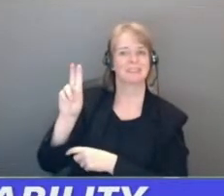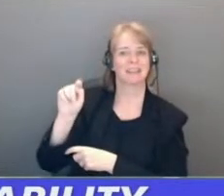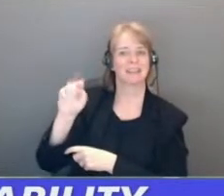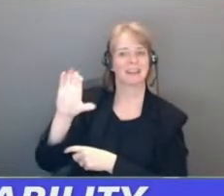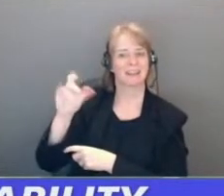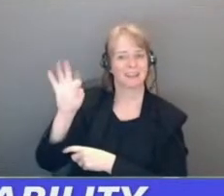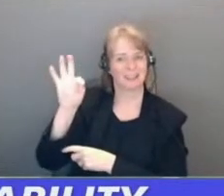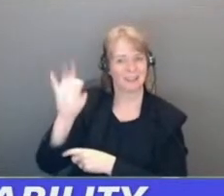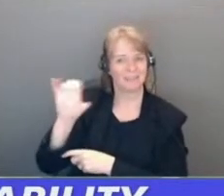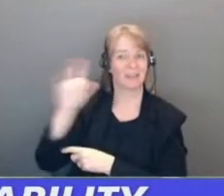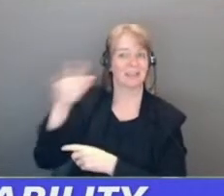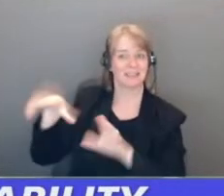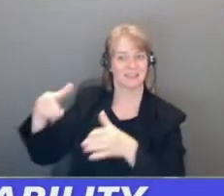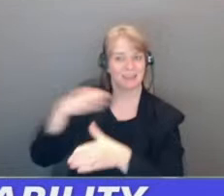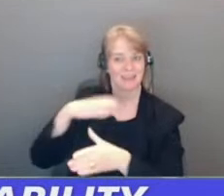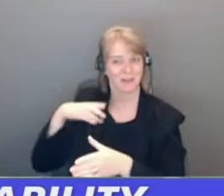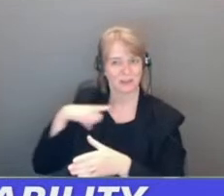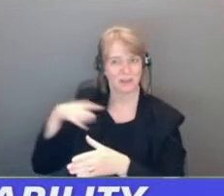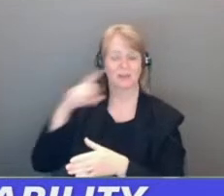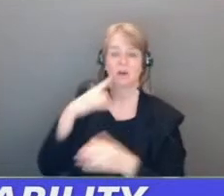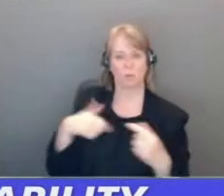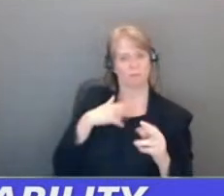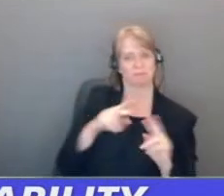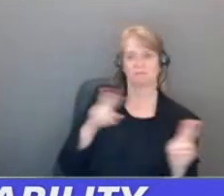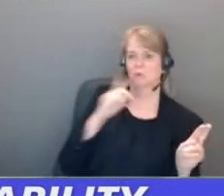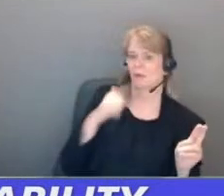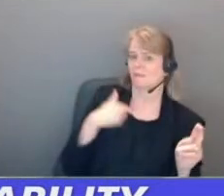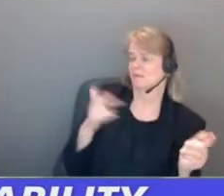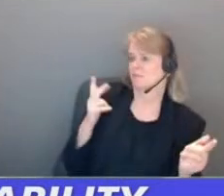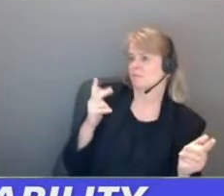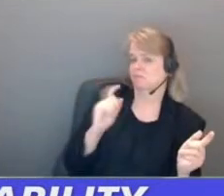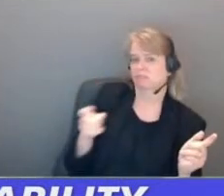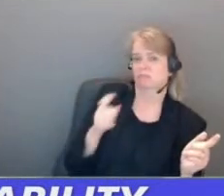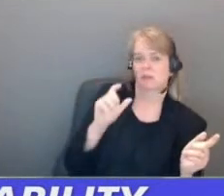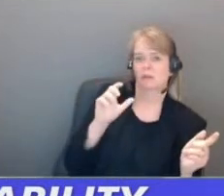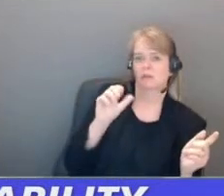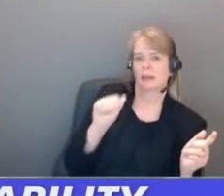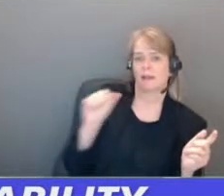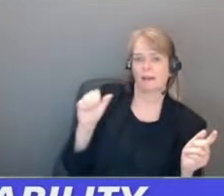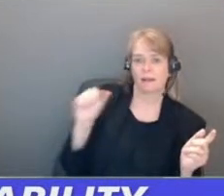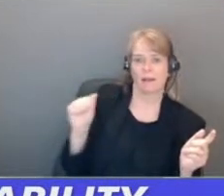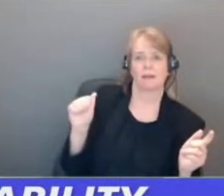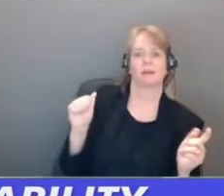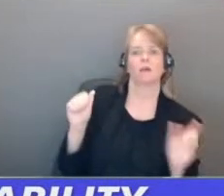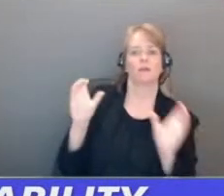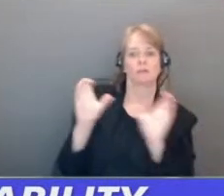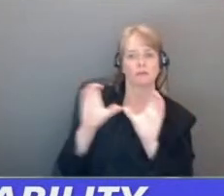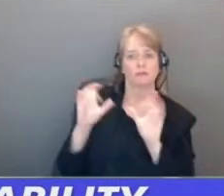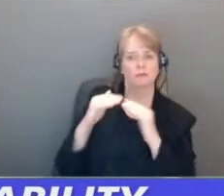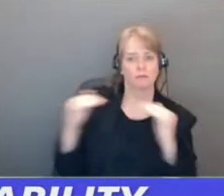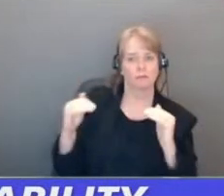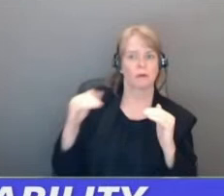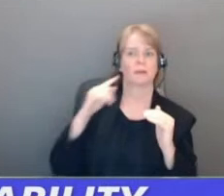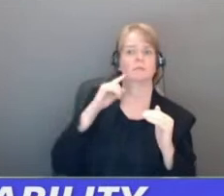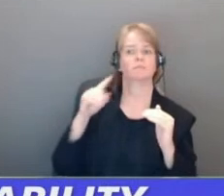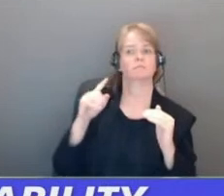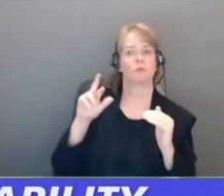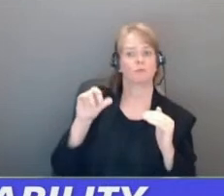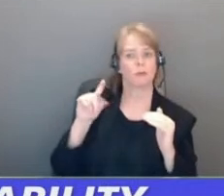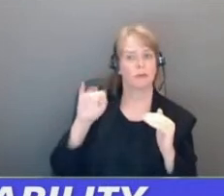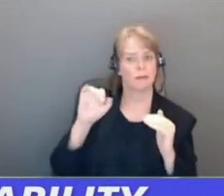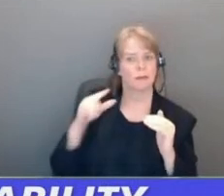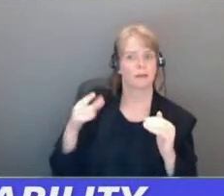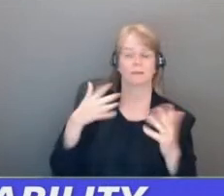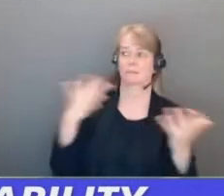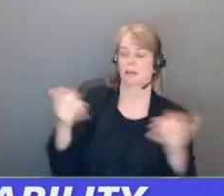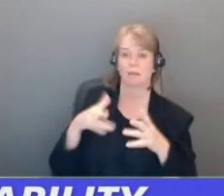financially. We have a AAA credit rating. We got a lot of infrastructure projects done, a lot of shovels in the ground, whether